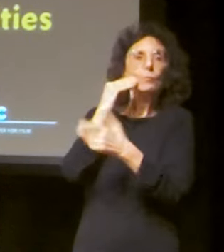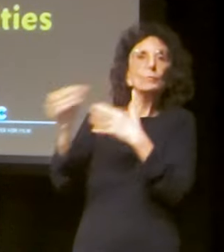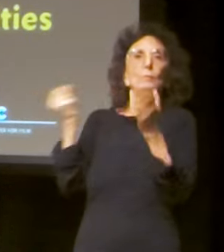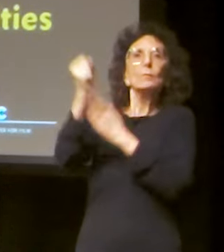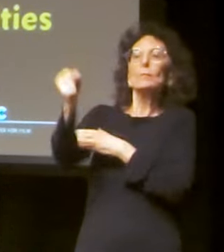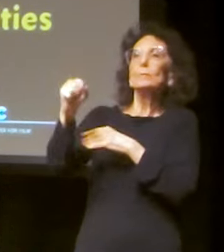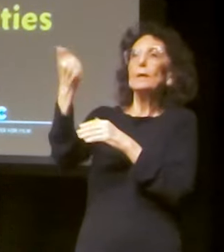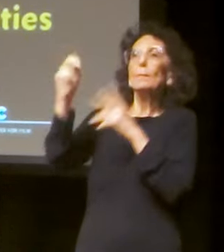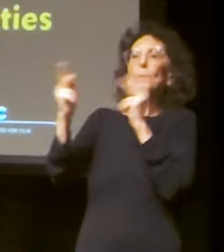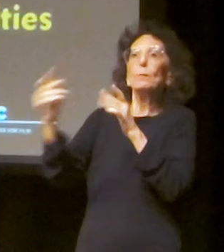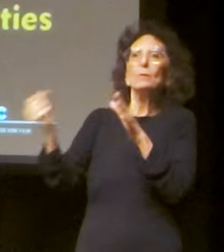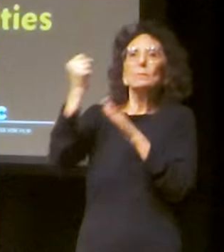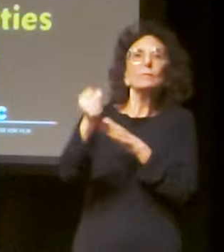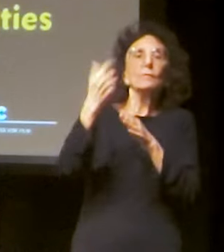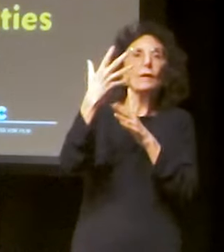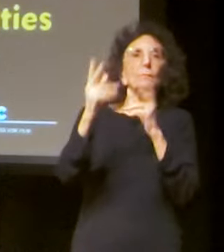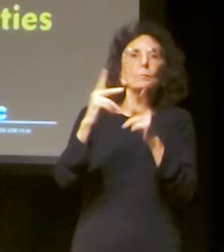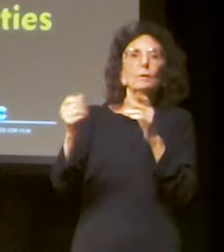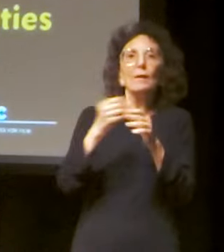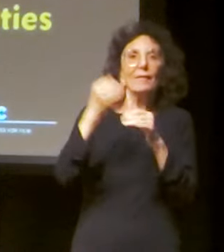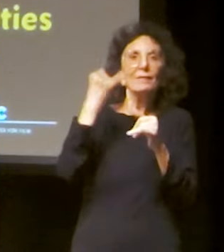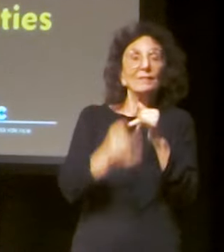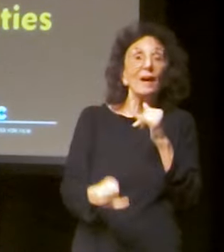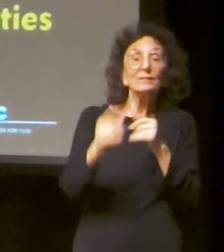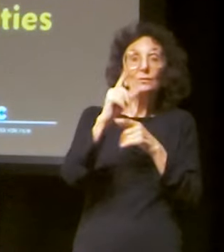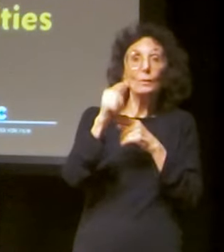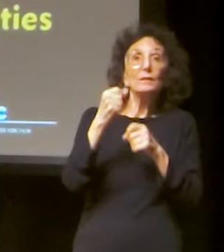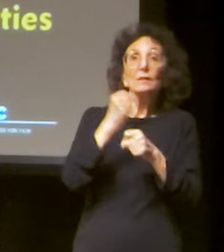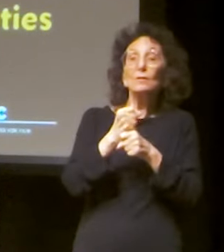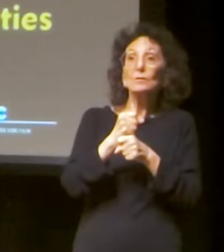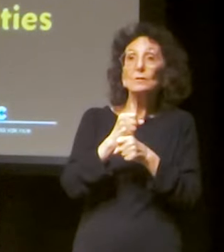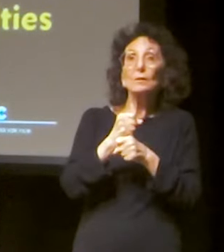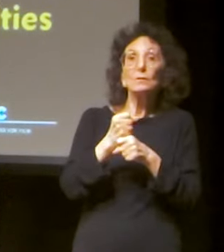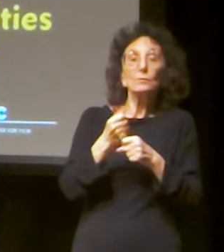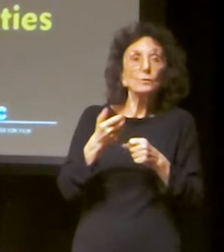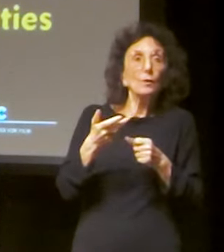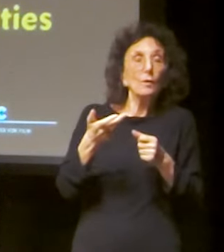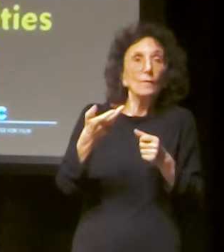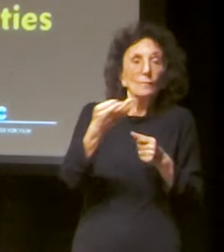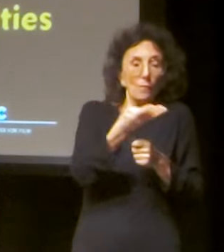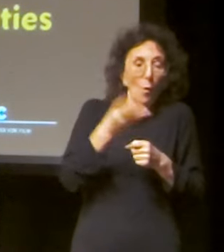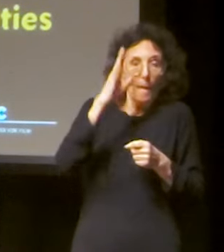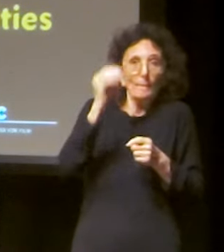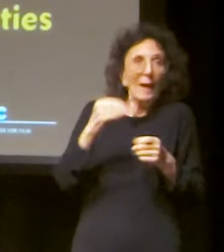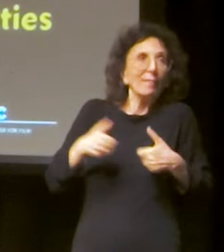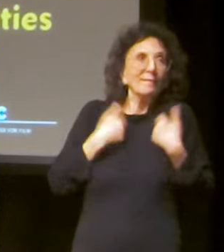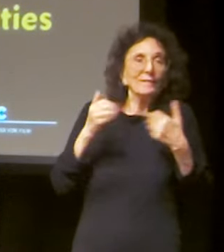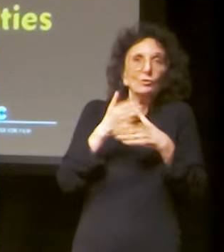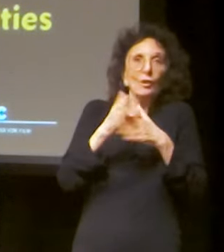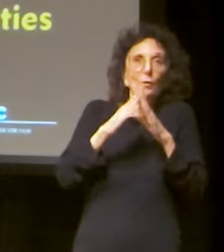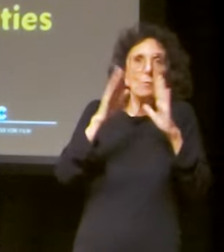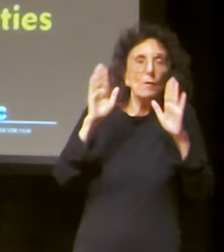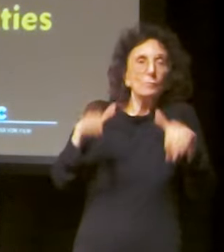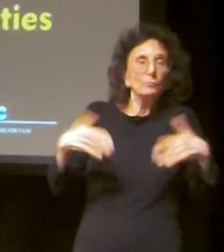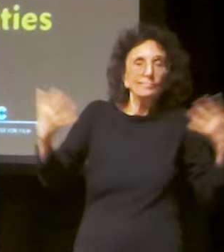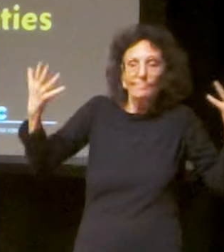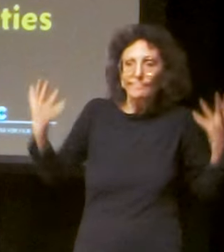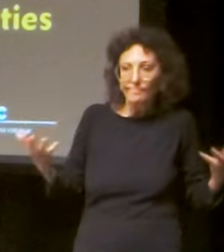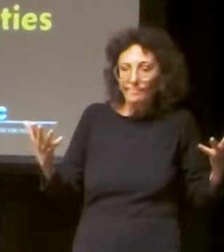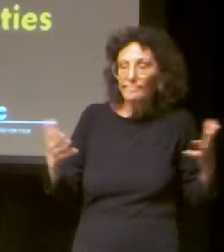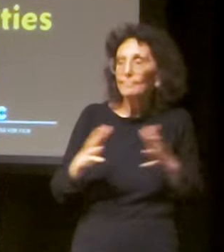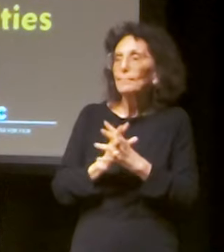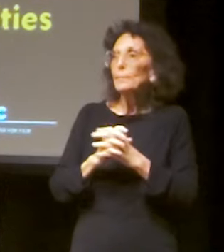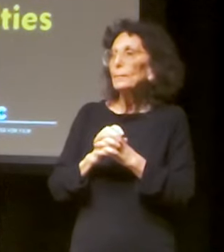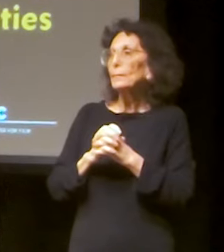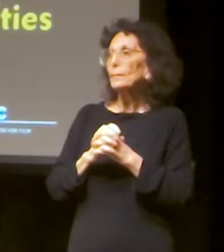the R word was thrown around and it was not looked at much more than that. And he was put in a group home and he lived with 10 people and then he lived with five people. then he